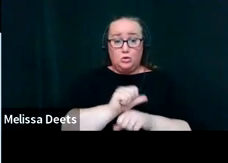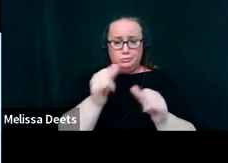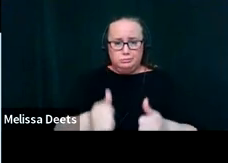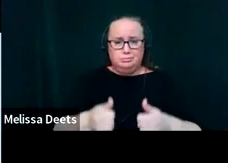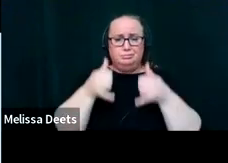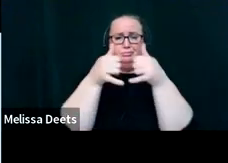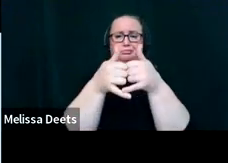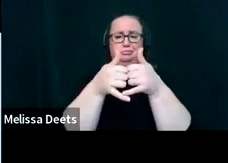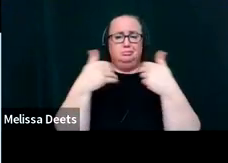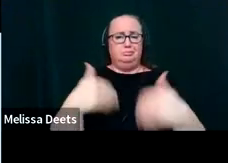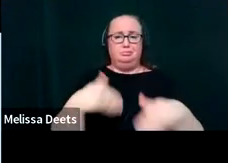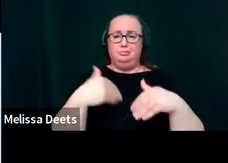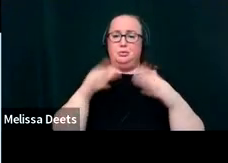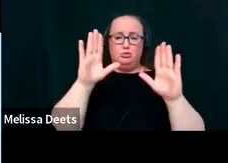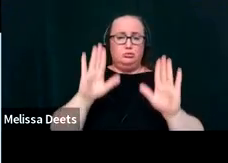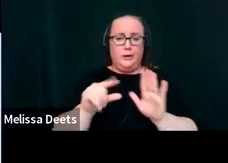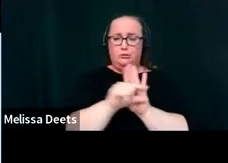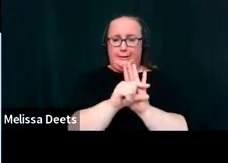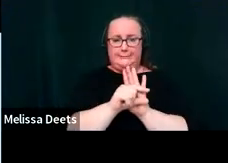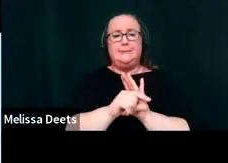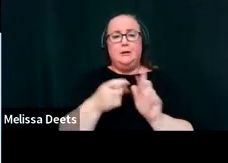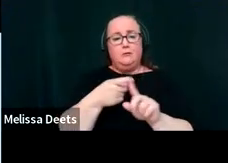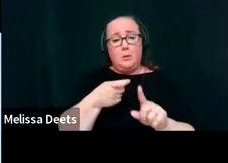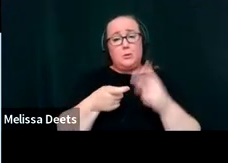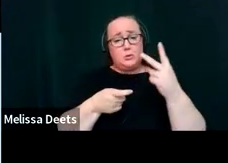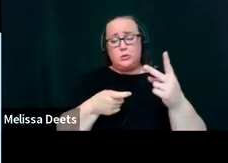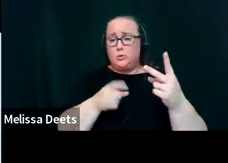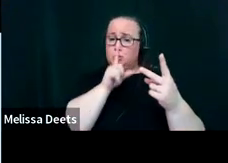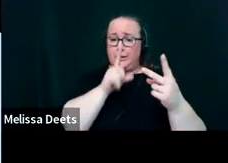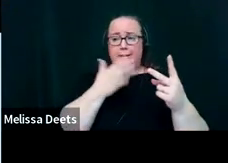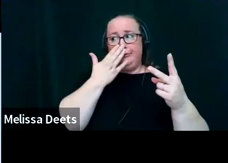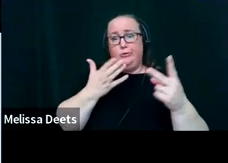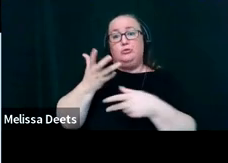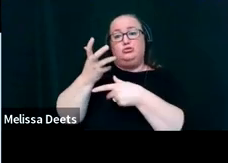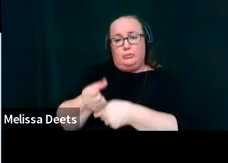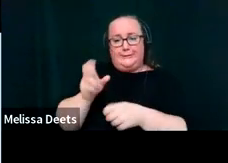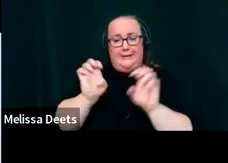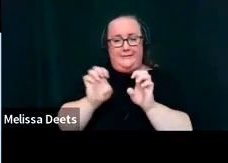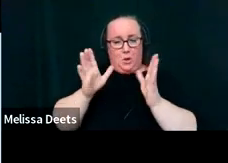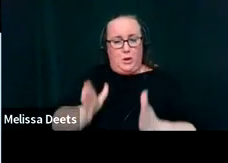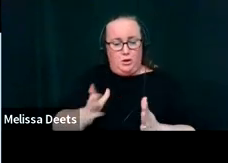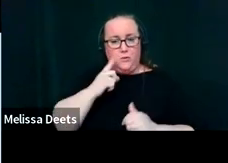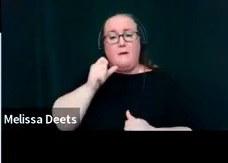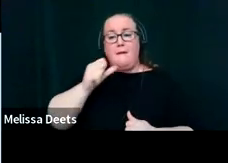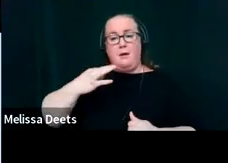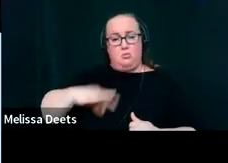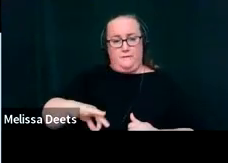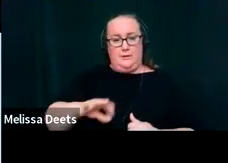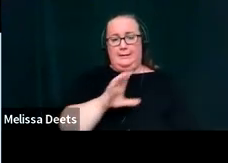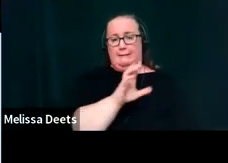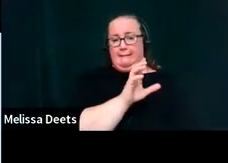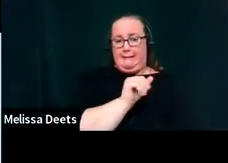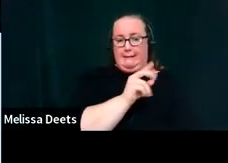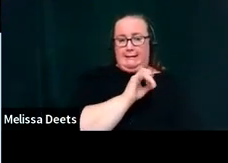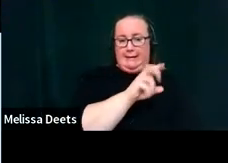grades from 2 most trusted evaluators of nonprofits, Candid and Charity